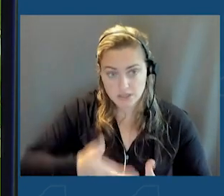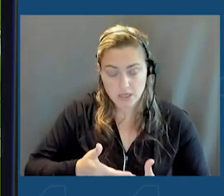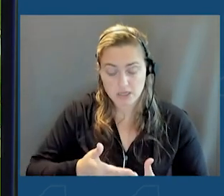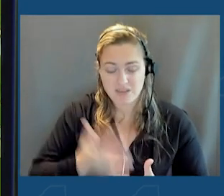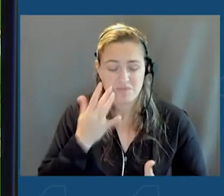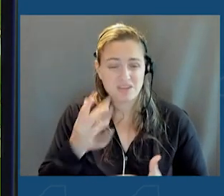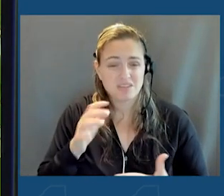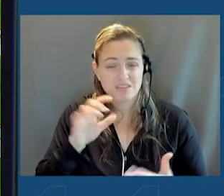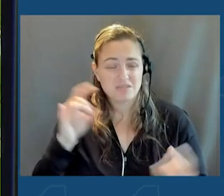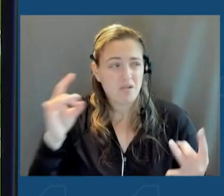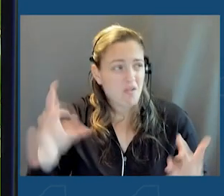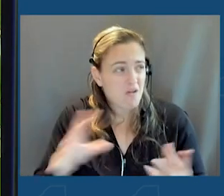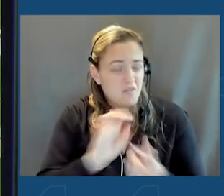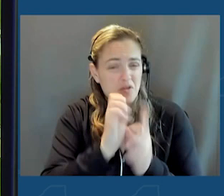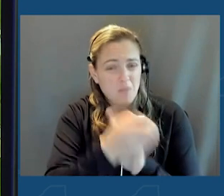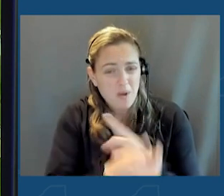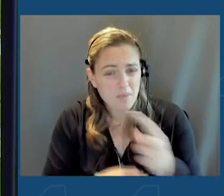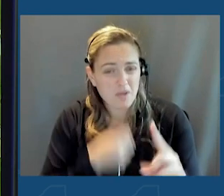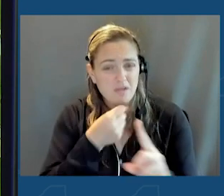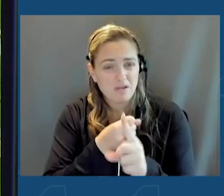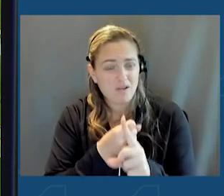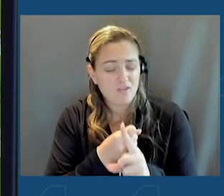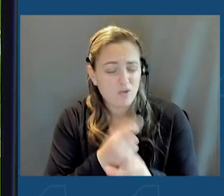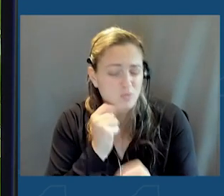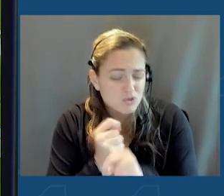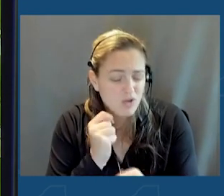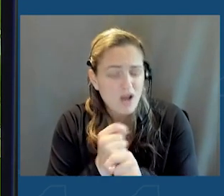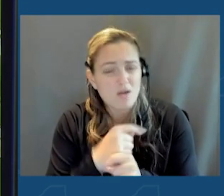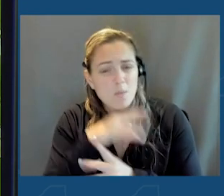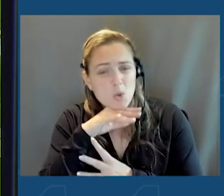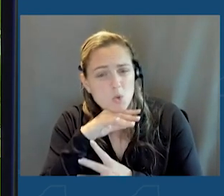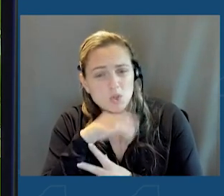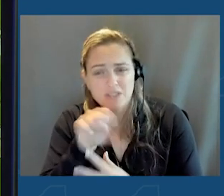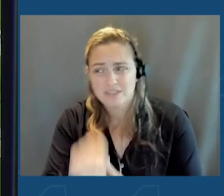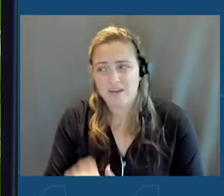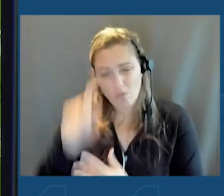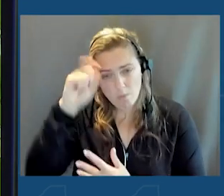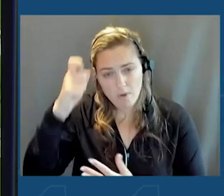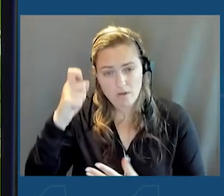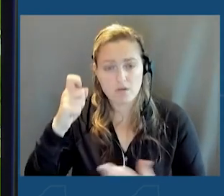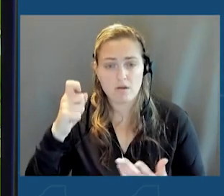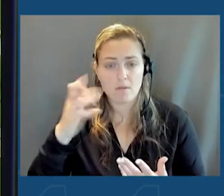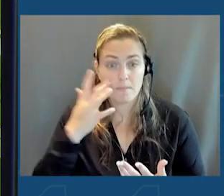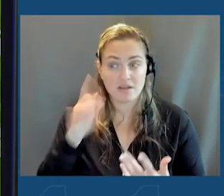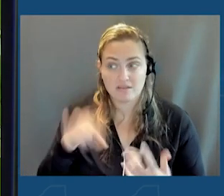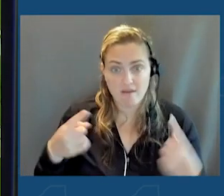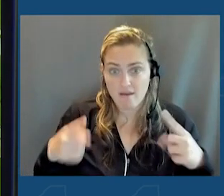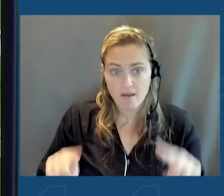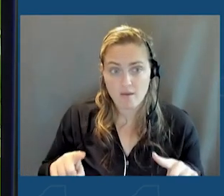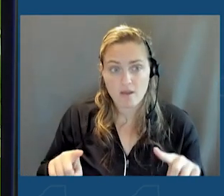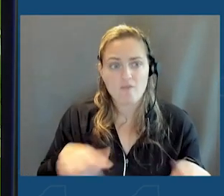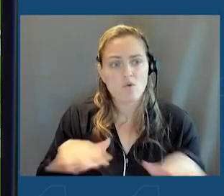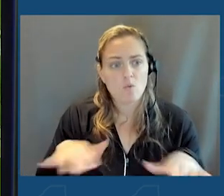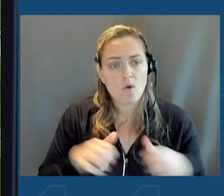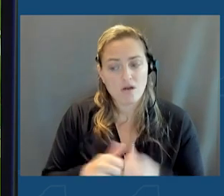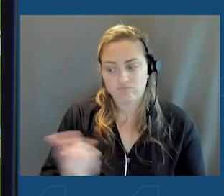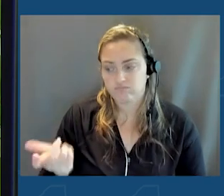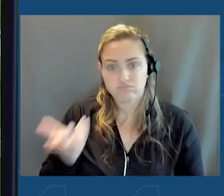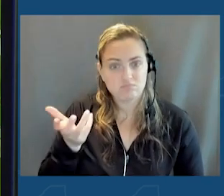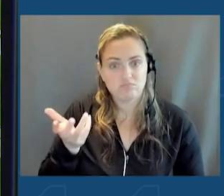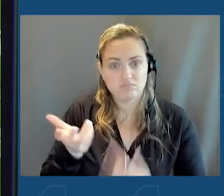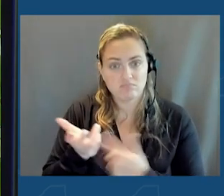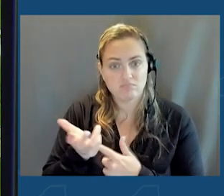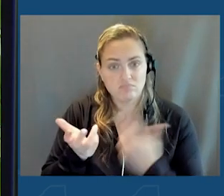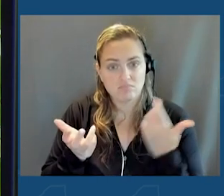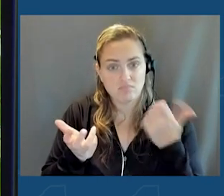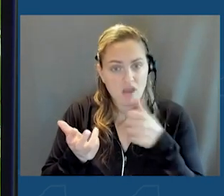environmental effects left by trucks, pollution in the South Bronx, because of the pollution, I have to walk around with my asthma pump every day